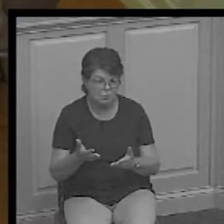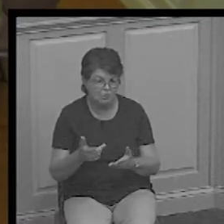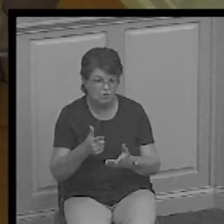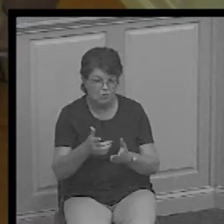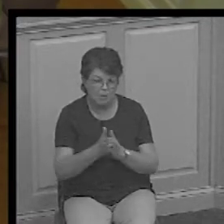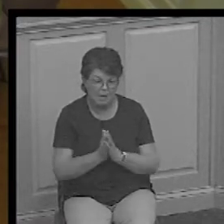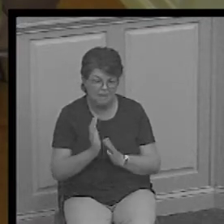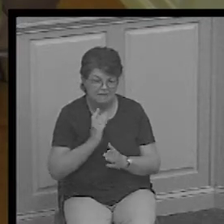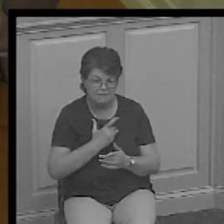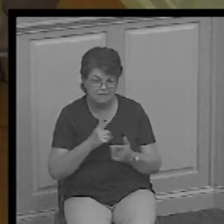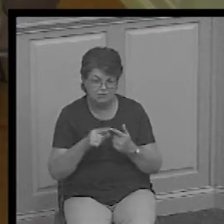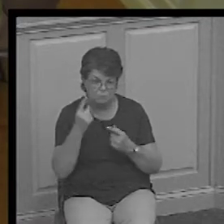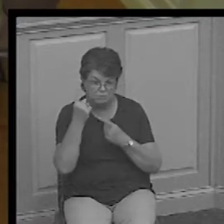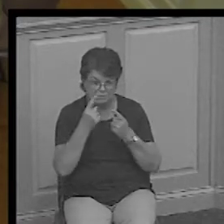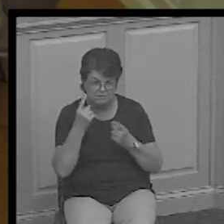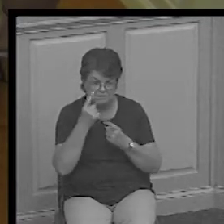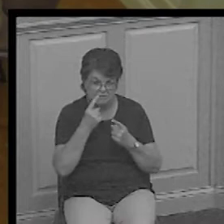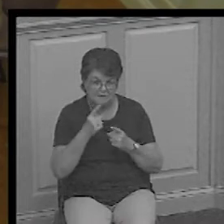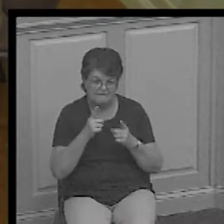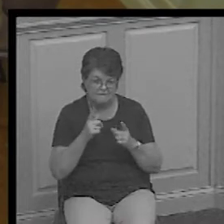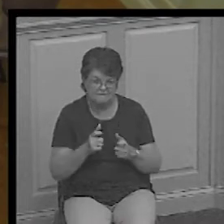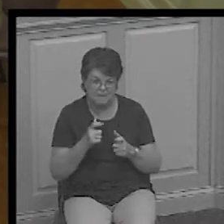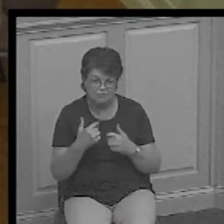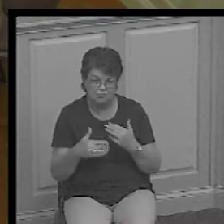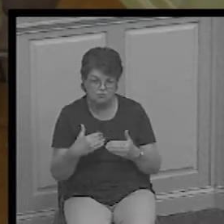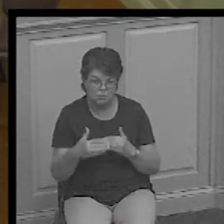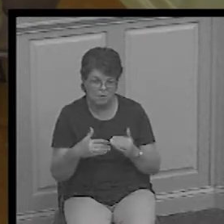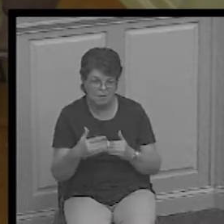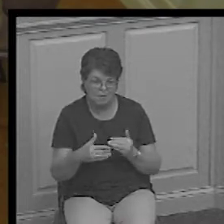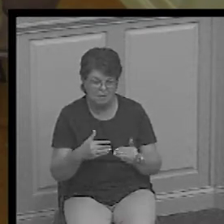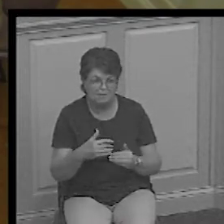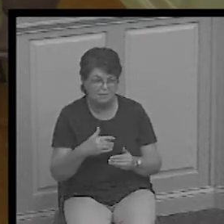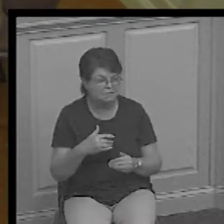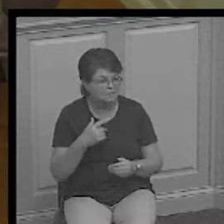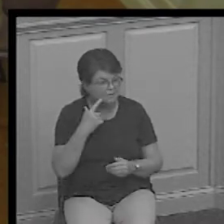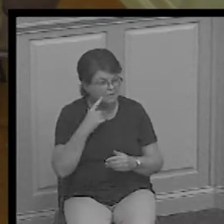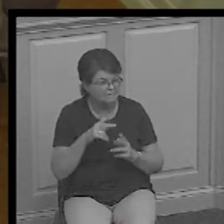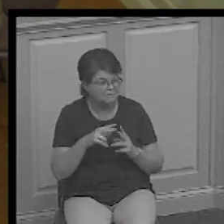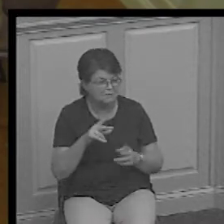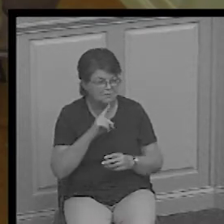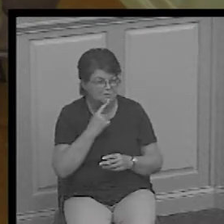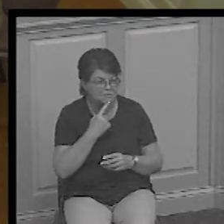you're asking us to consider the fast track thing, and I think if we're serious about